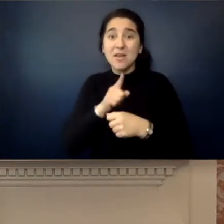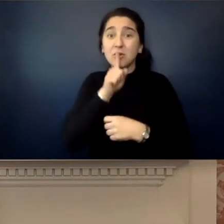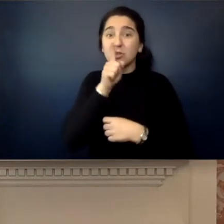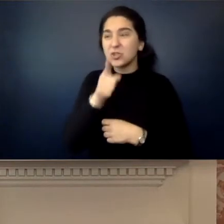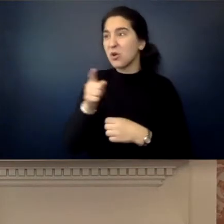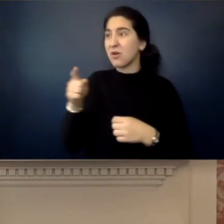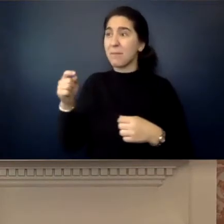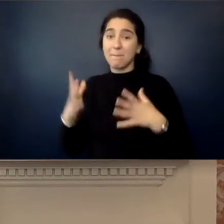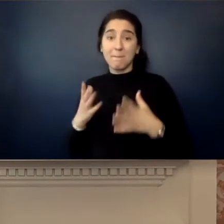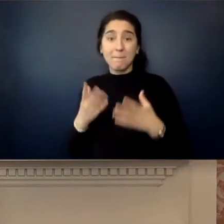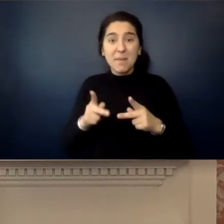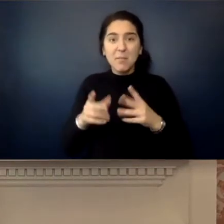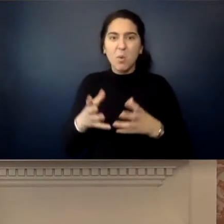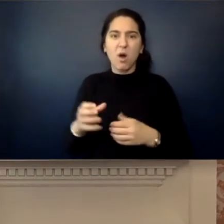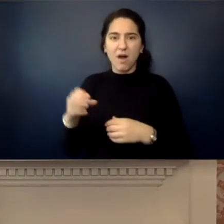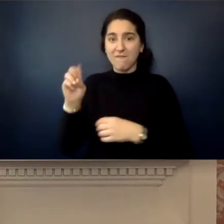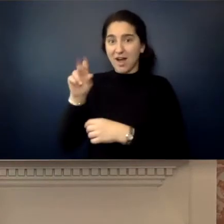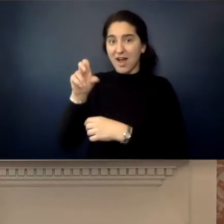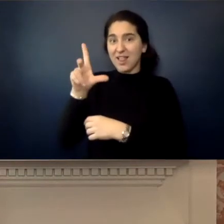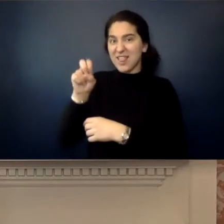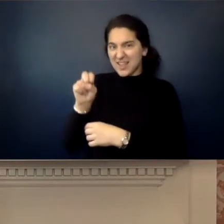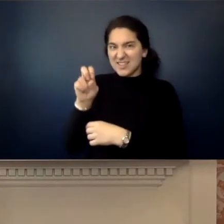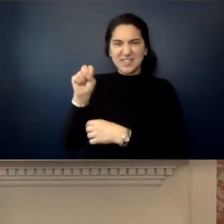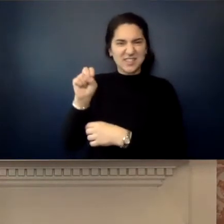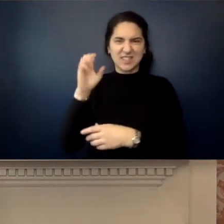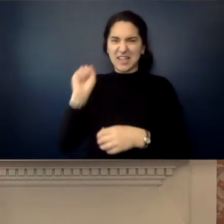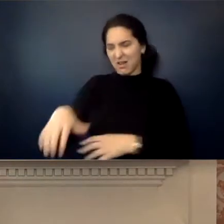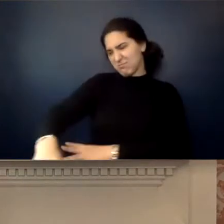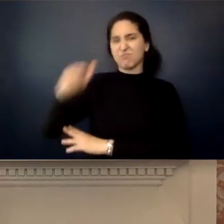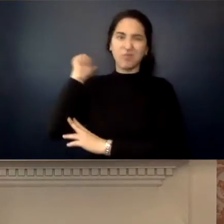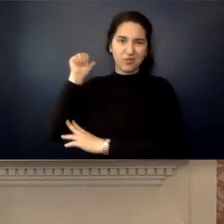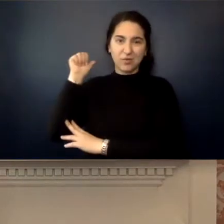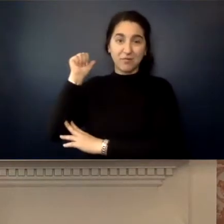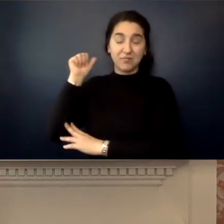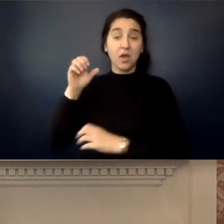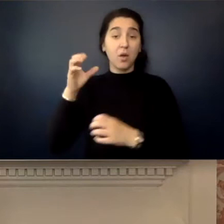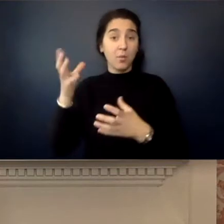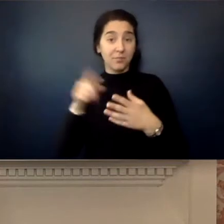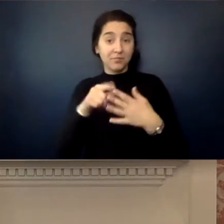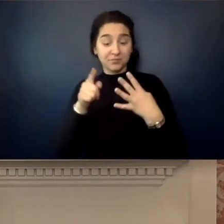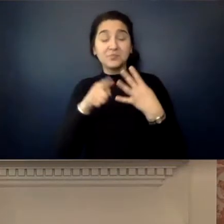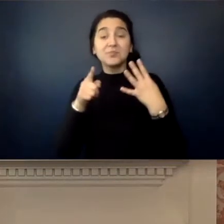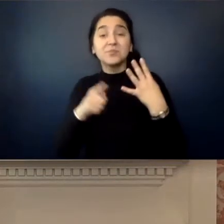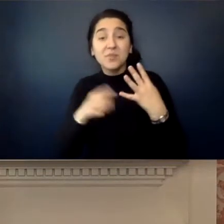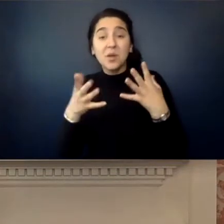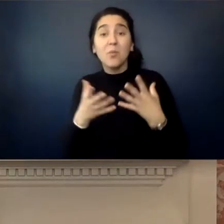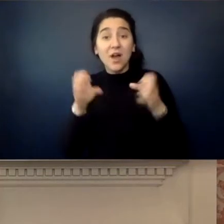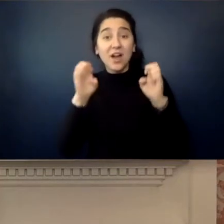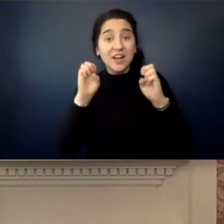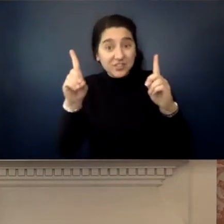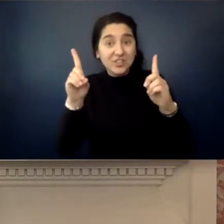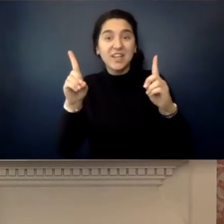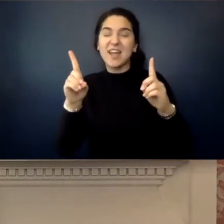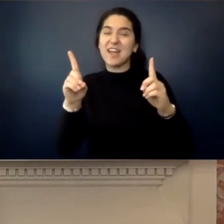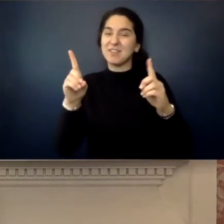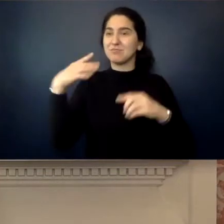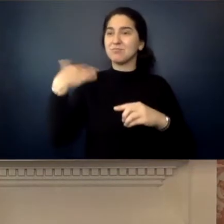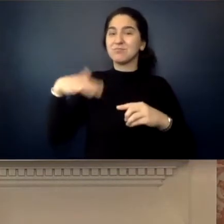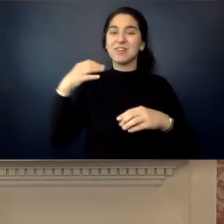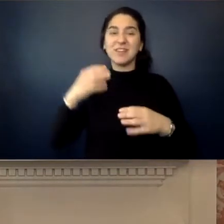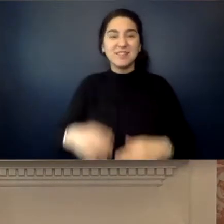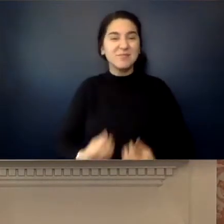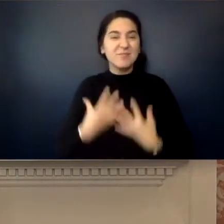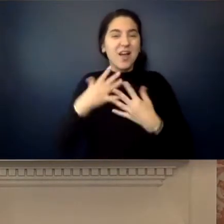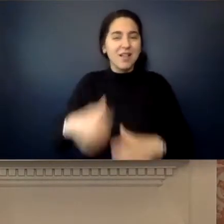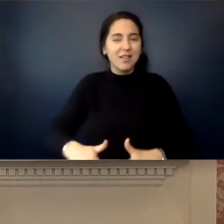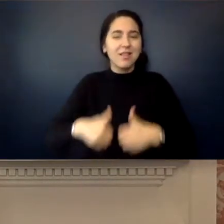originate violence beyond their borders, to educate and inspire the defense of life, to